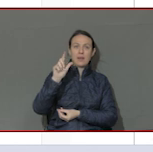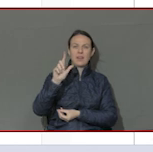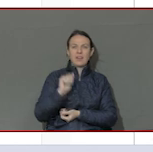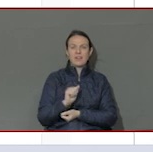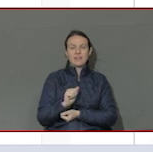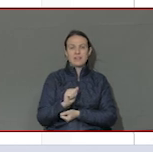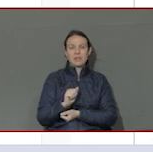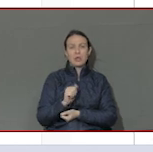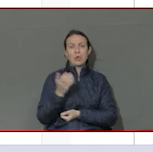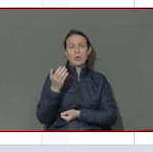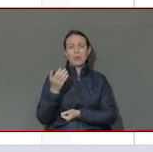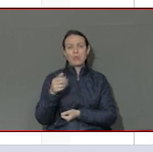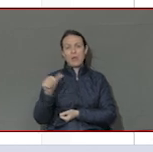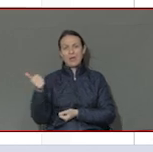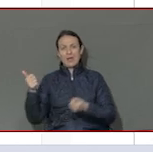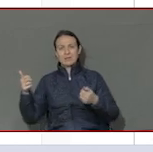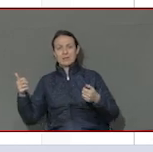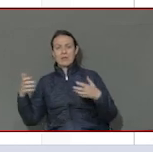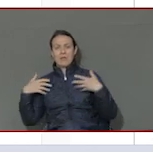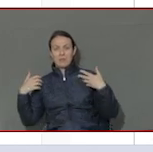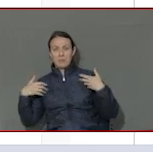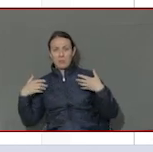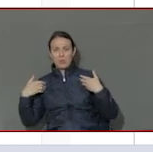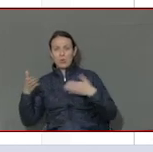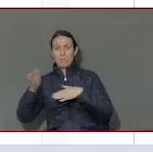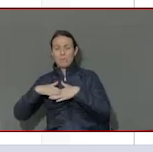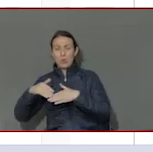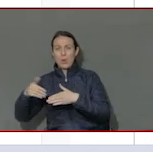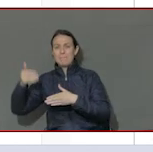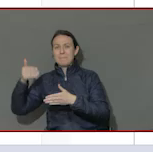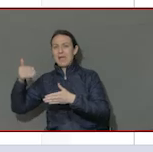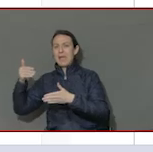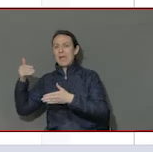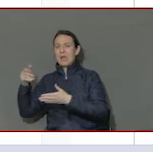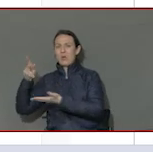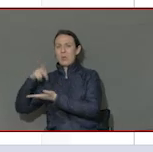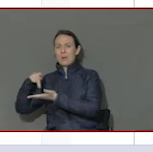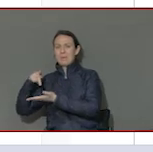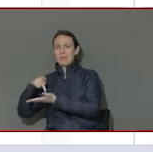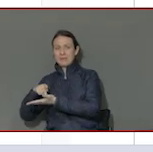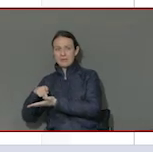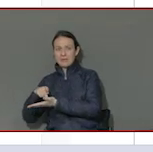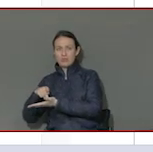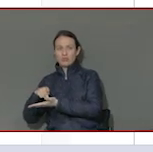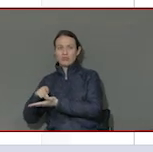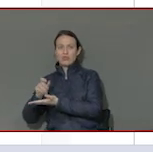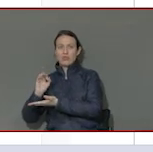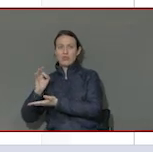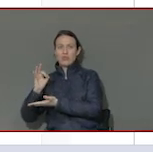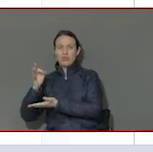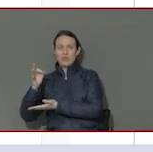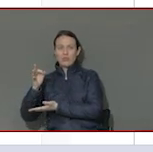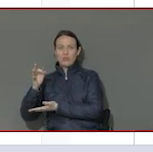a backward position for other primates. It was in a more backward position at the bottom of the skull in the apes, again. But